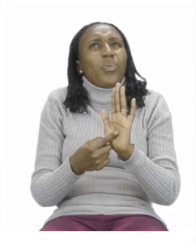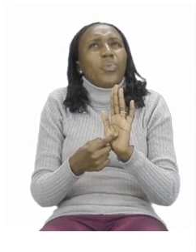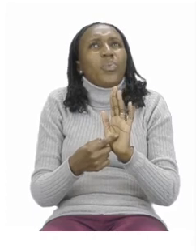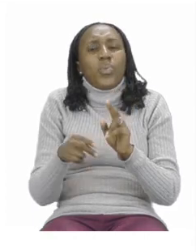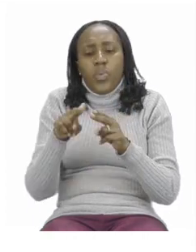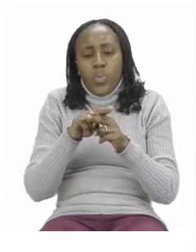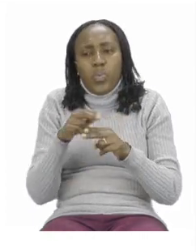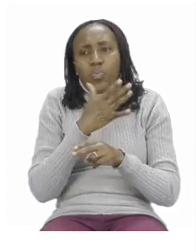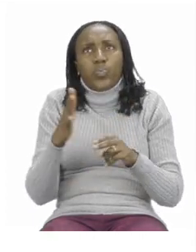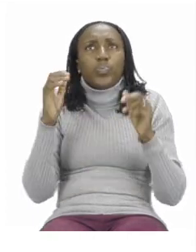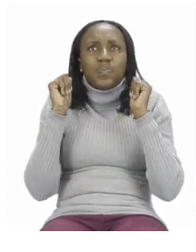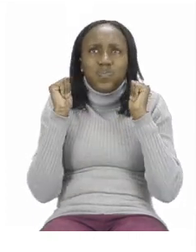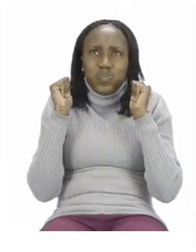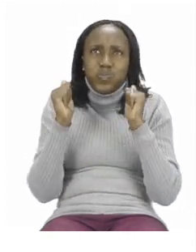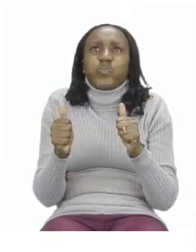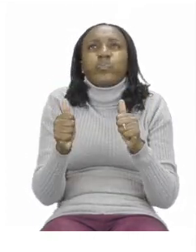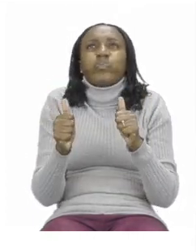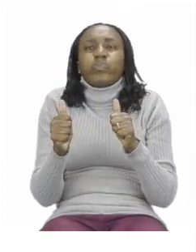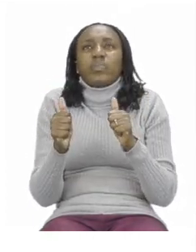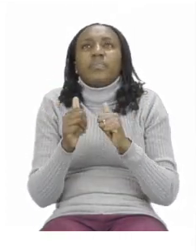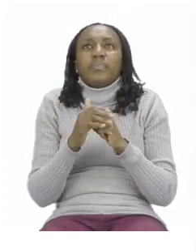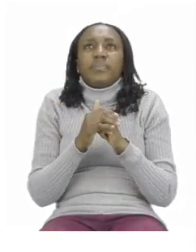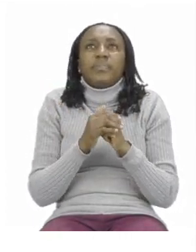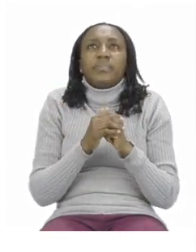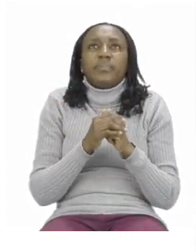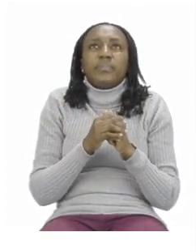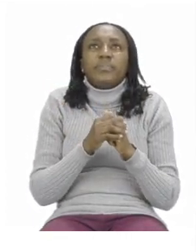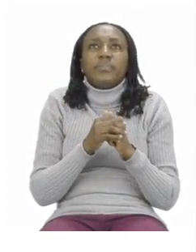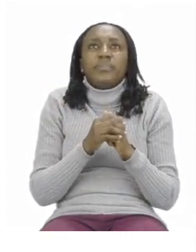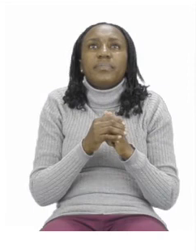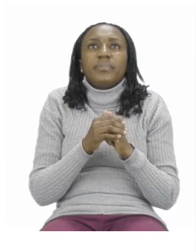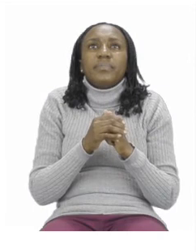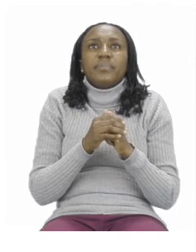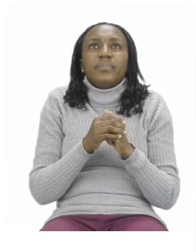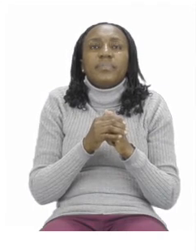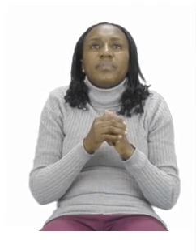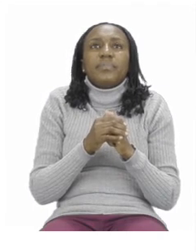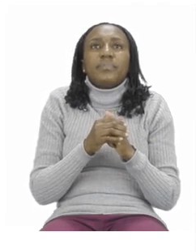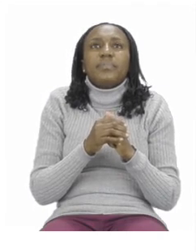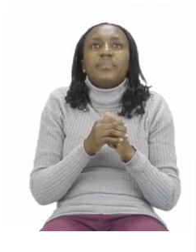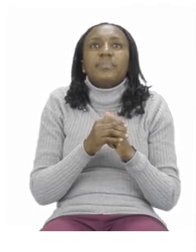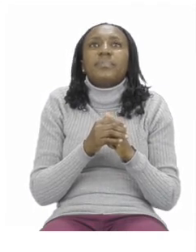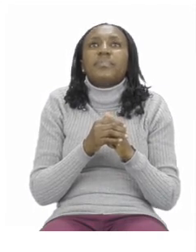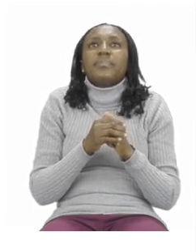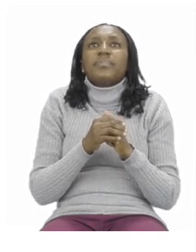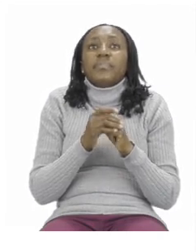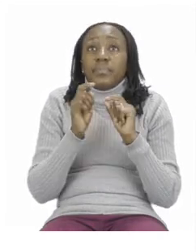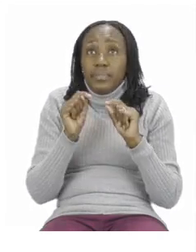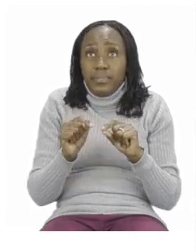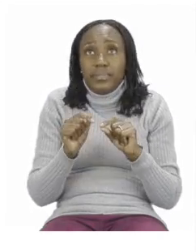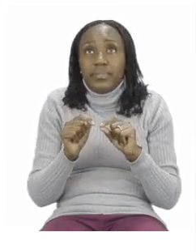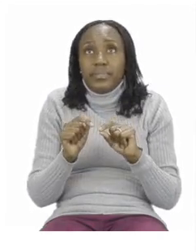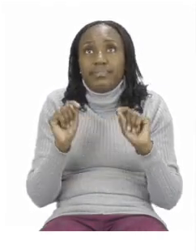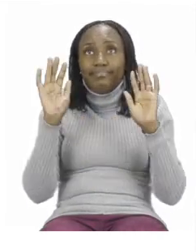correct way of saving water. Now everyone, you can go ahead and